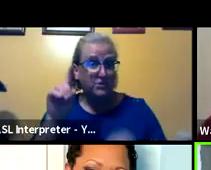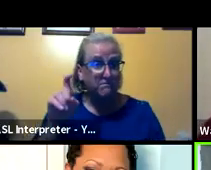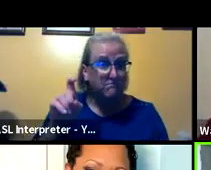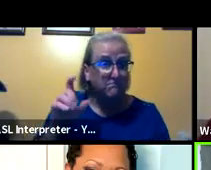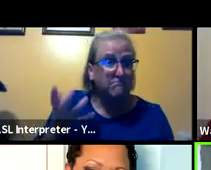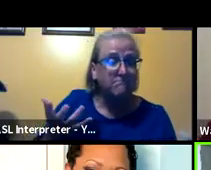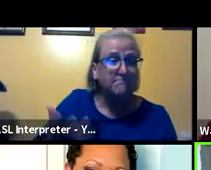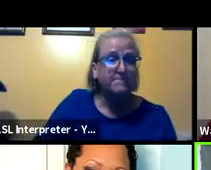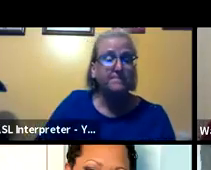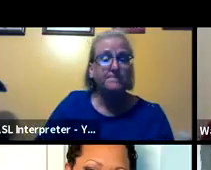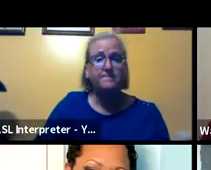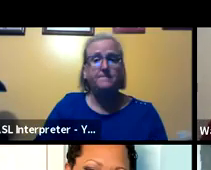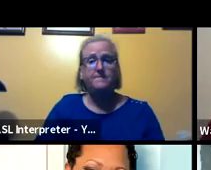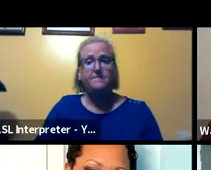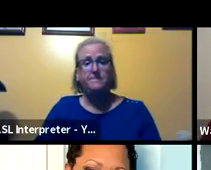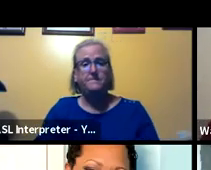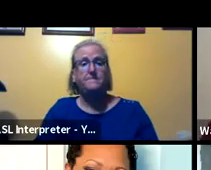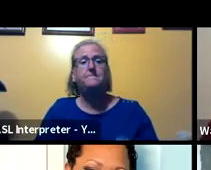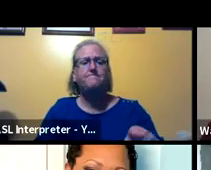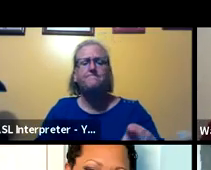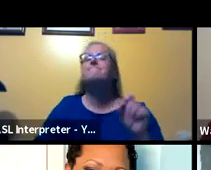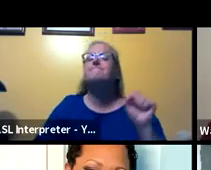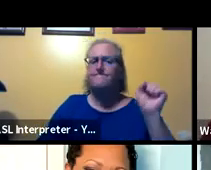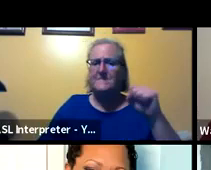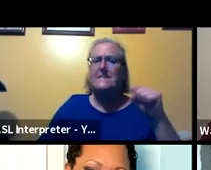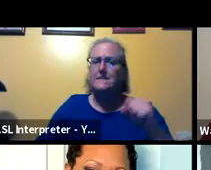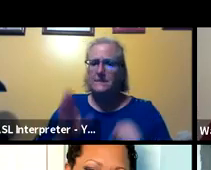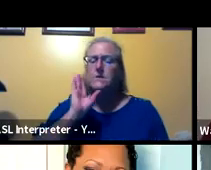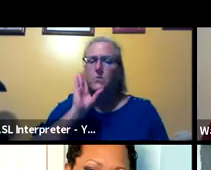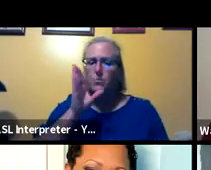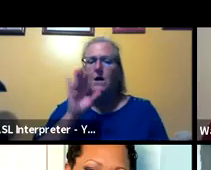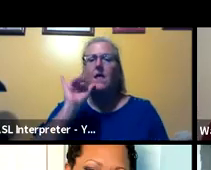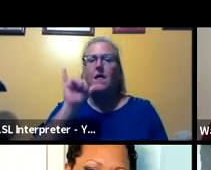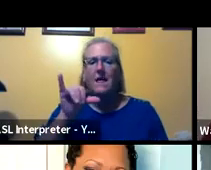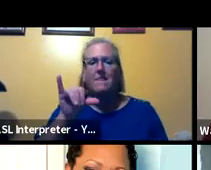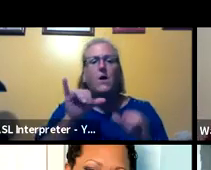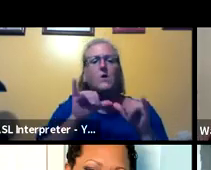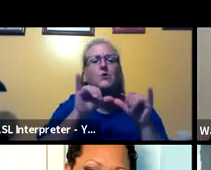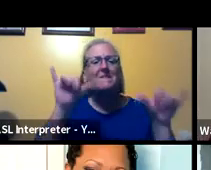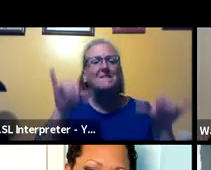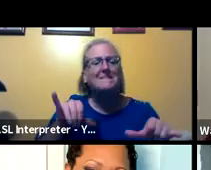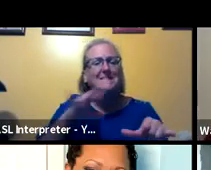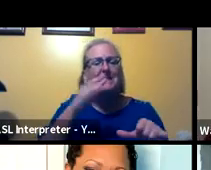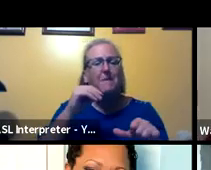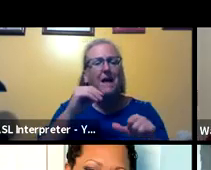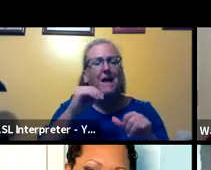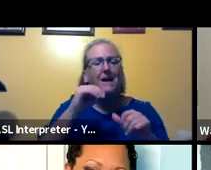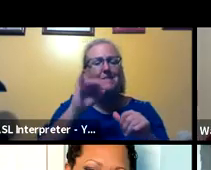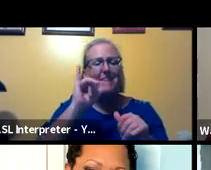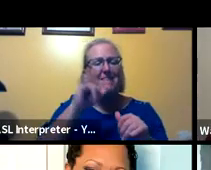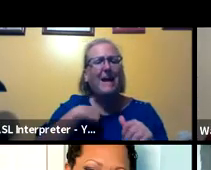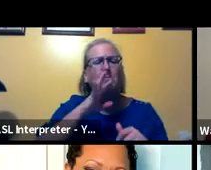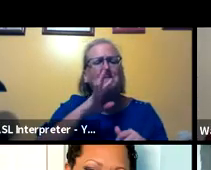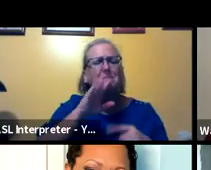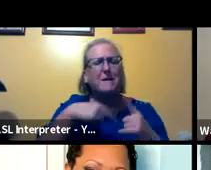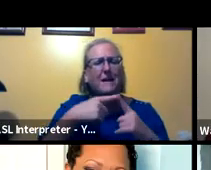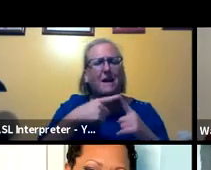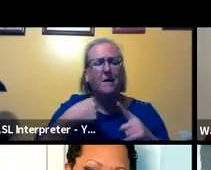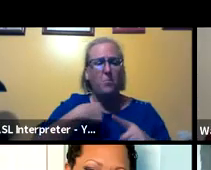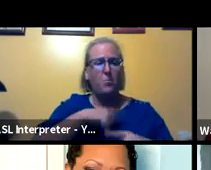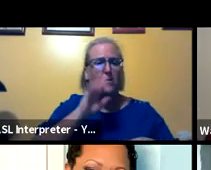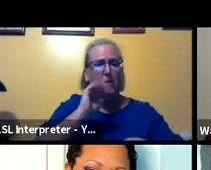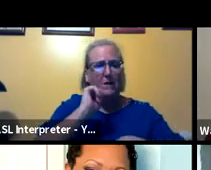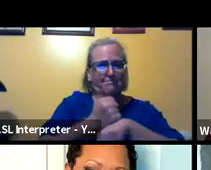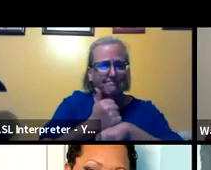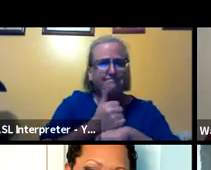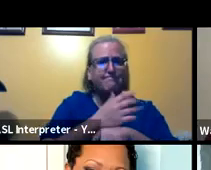education delivery? Yes, there will be. Those are the systems and structures I was speaking of that we're going to implement and